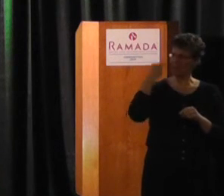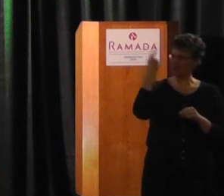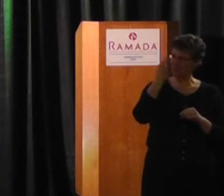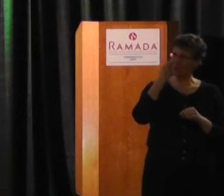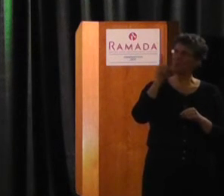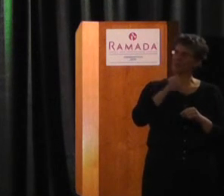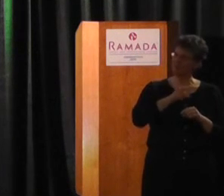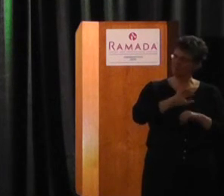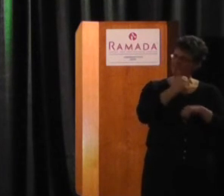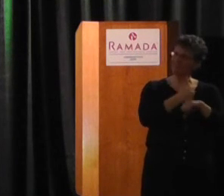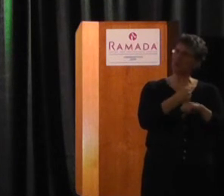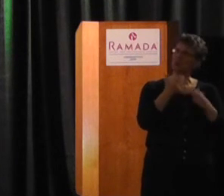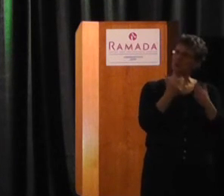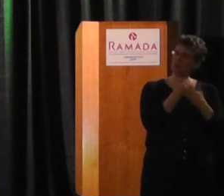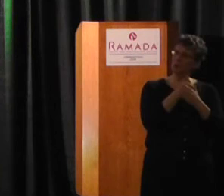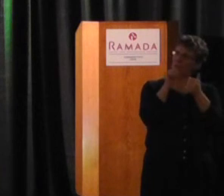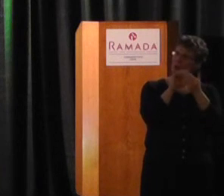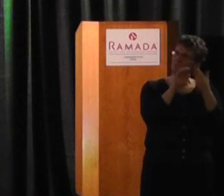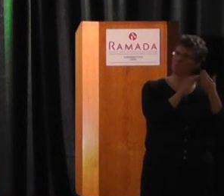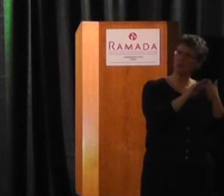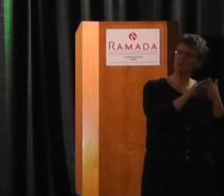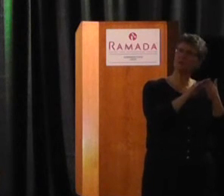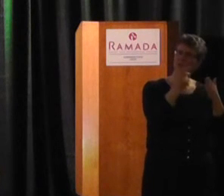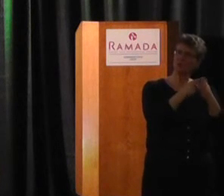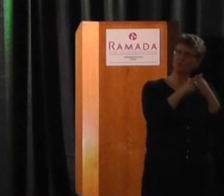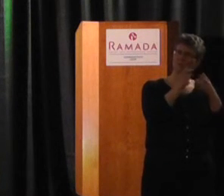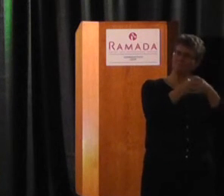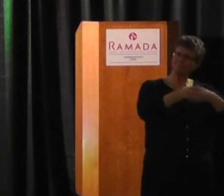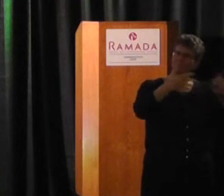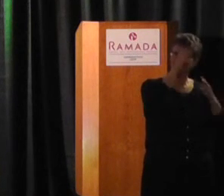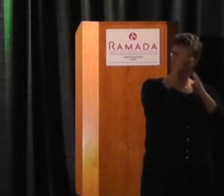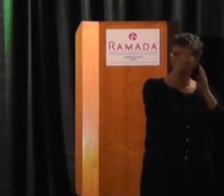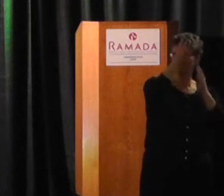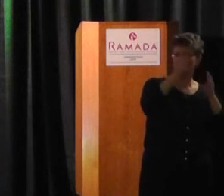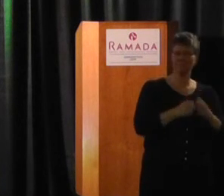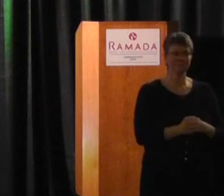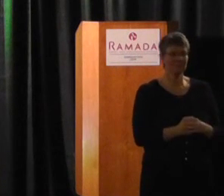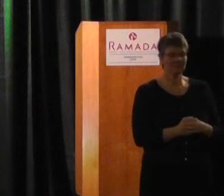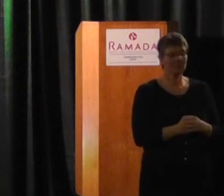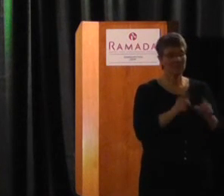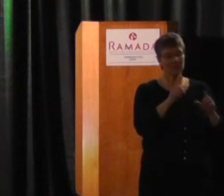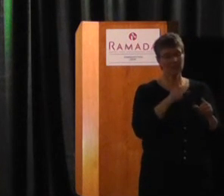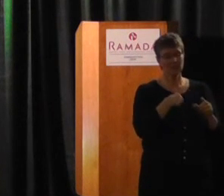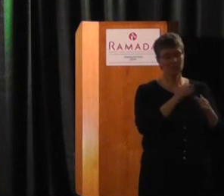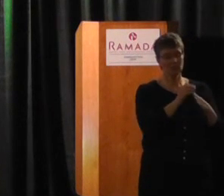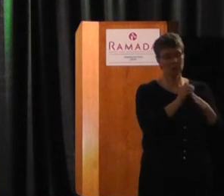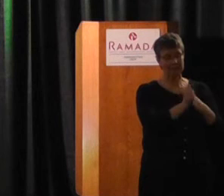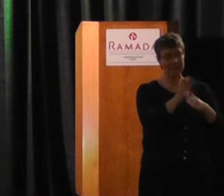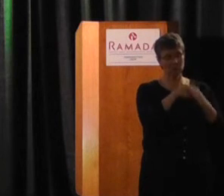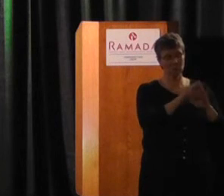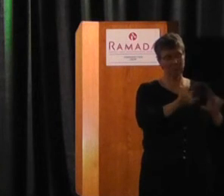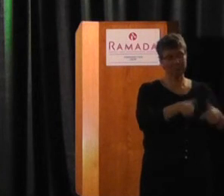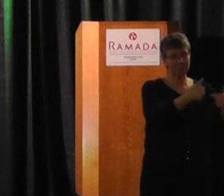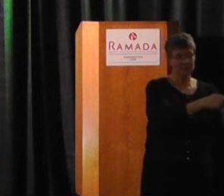new structures for people to create in. By giving Scott the reins, instead of going with a route we tried before, we created spaces for the